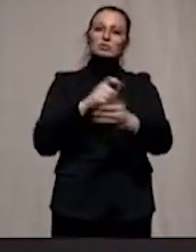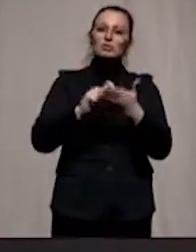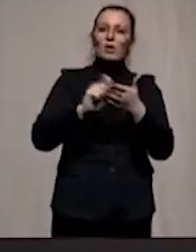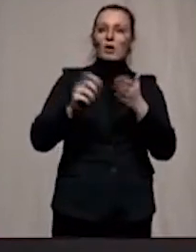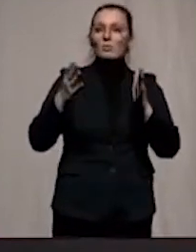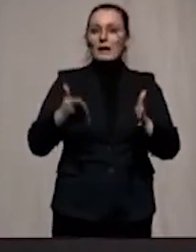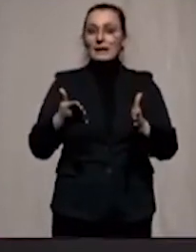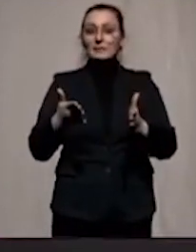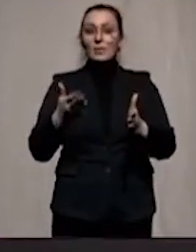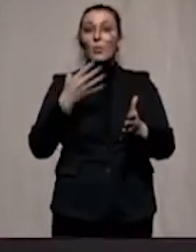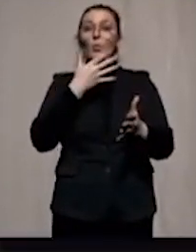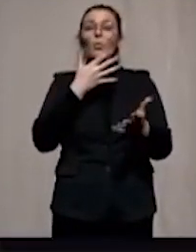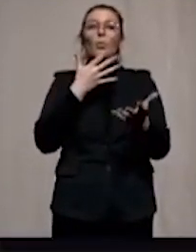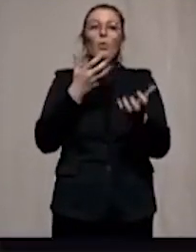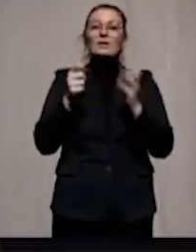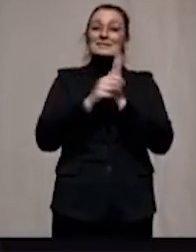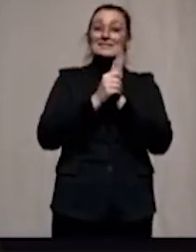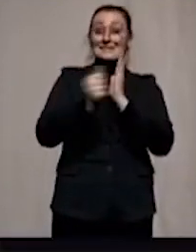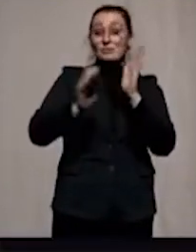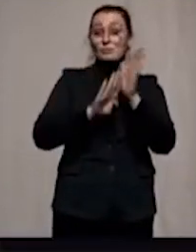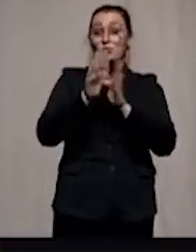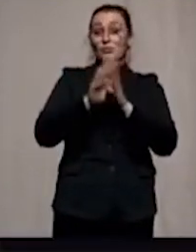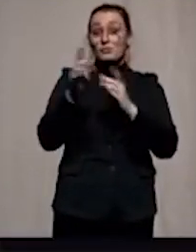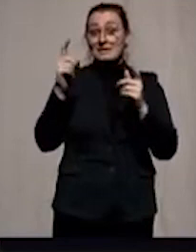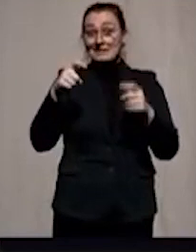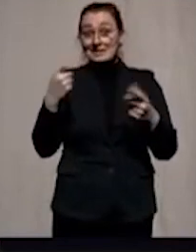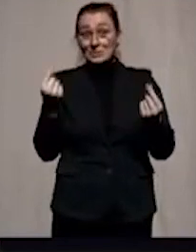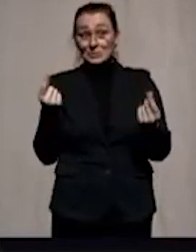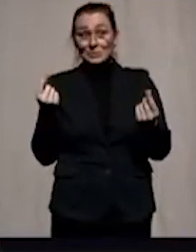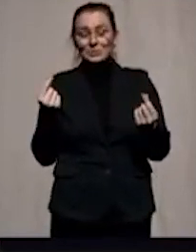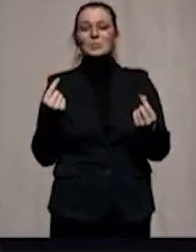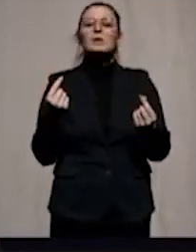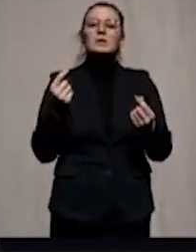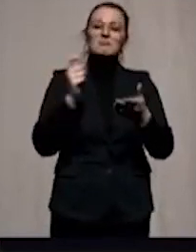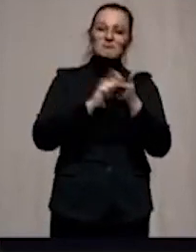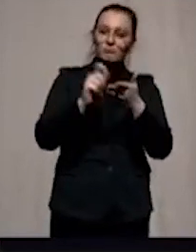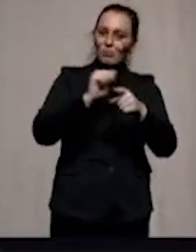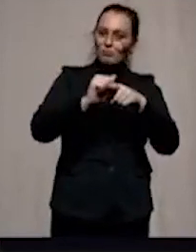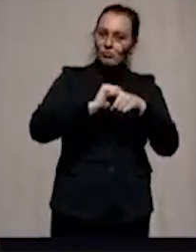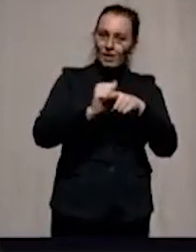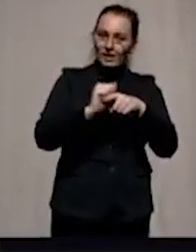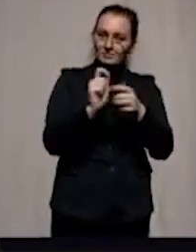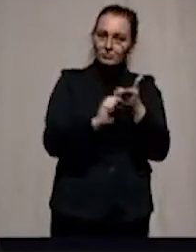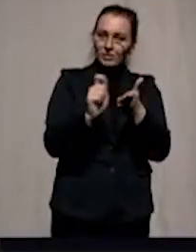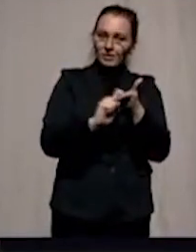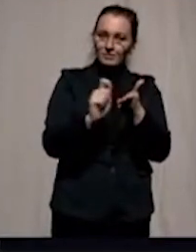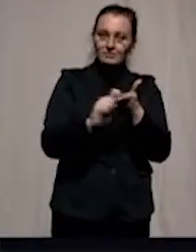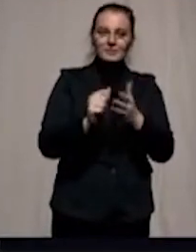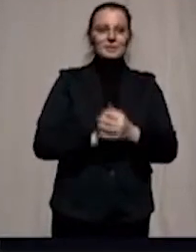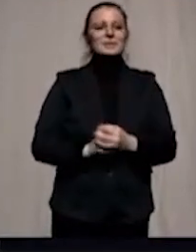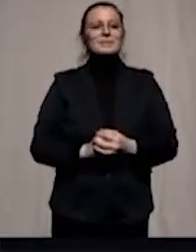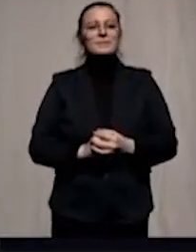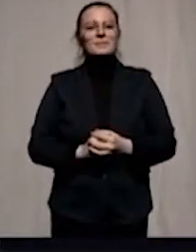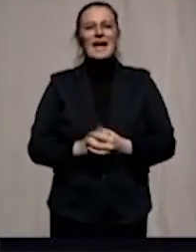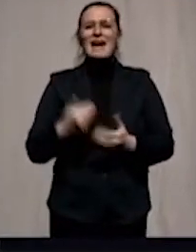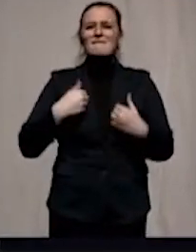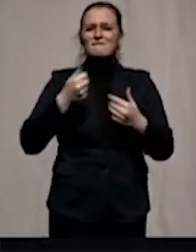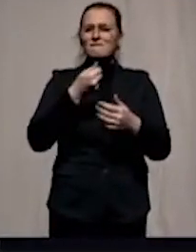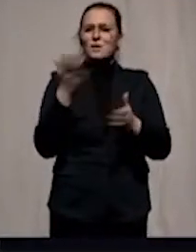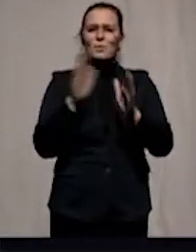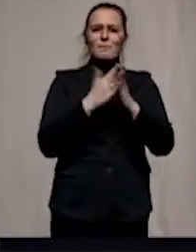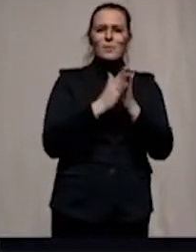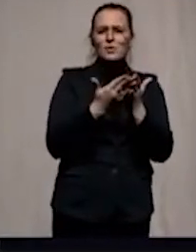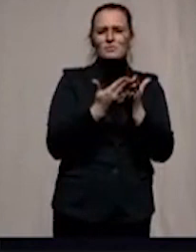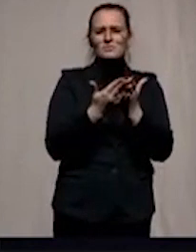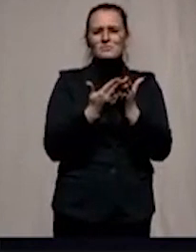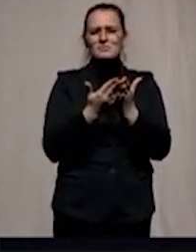And the reason that I say that is because it's the only thing that's helped me. These are just a few of the books that I have in a whole basket of books